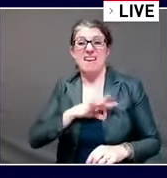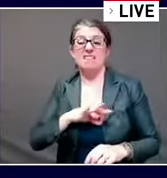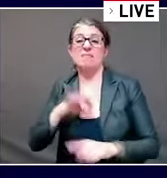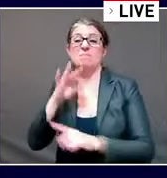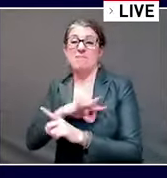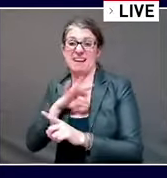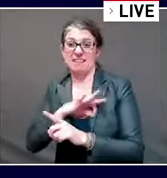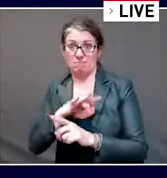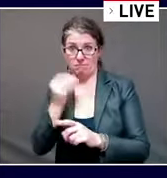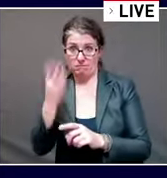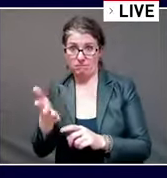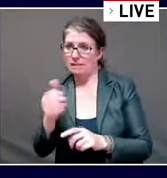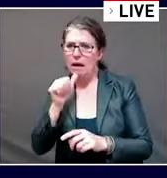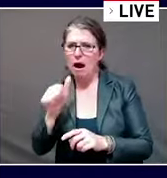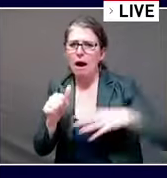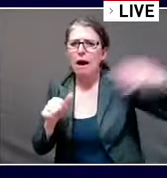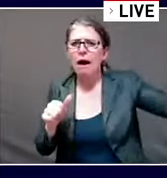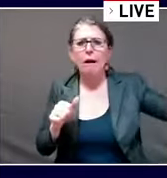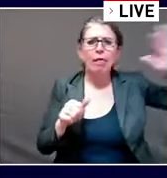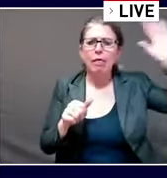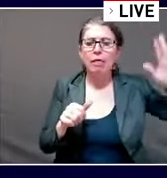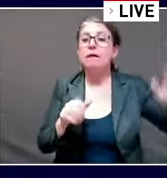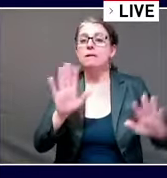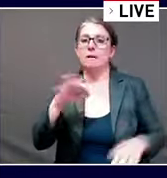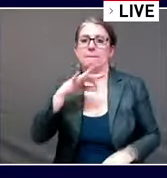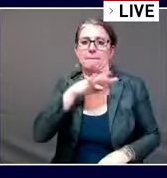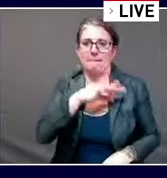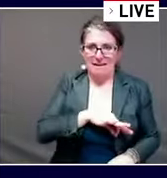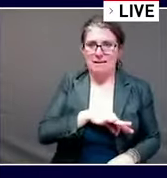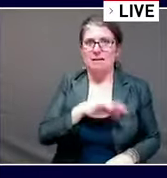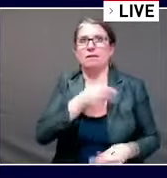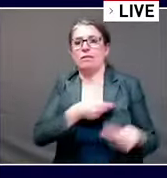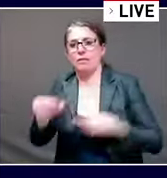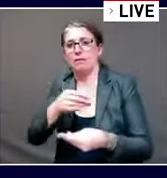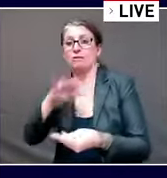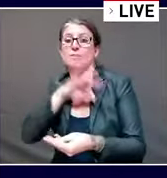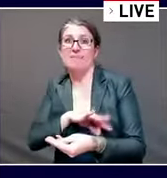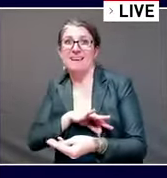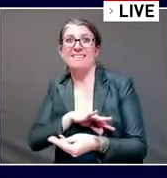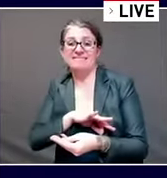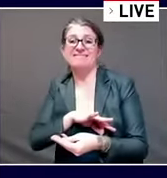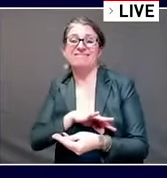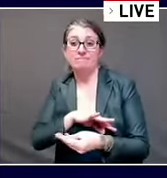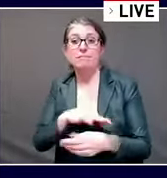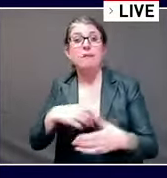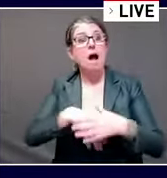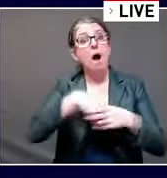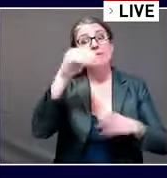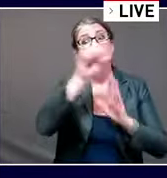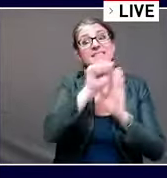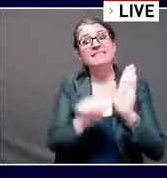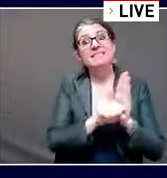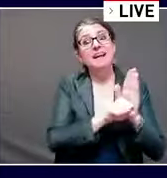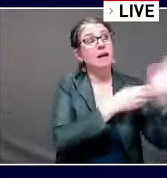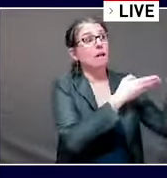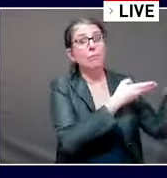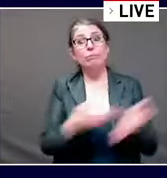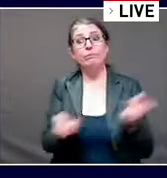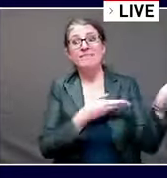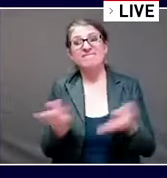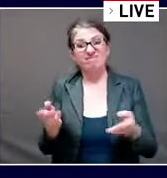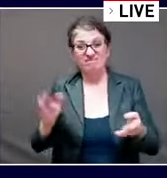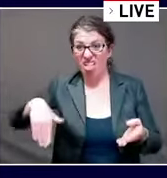to suggest that cases are being imported into the state in large numbers. What's driving much of this, Allison, are